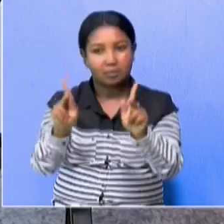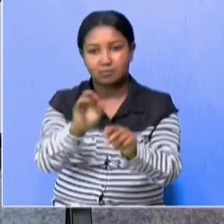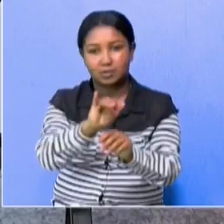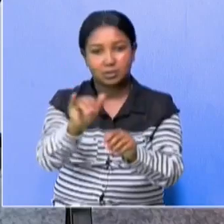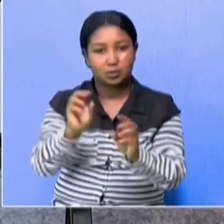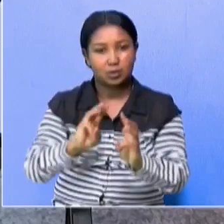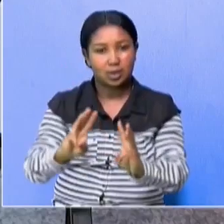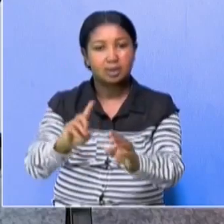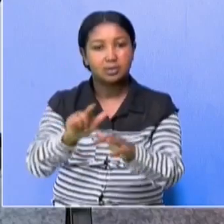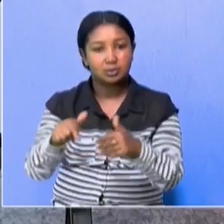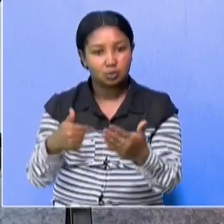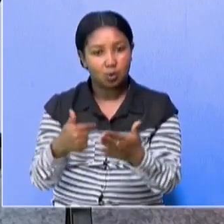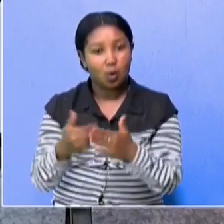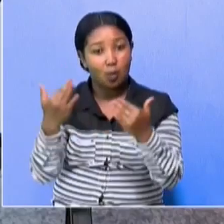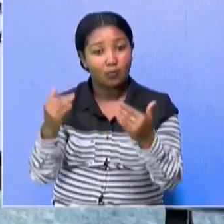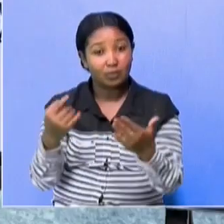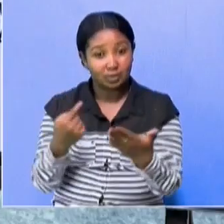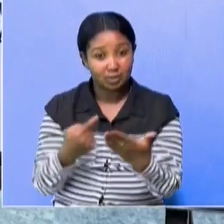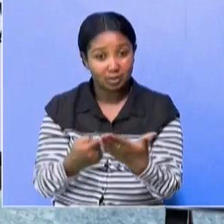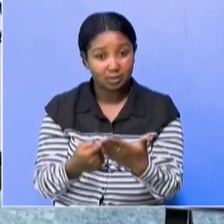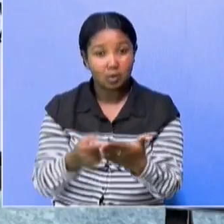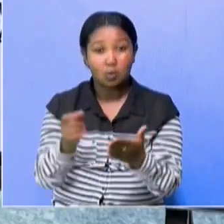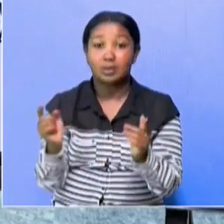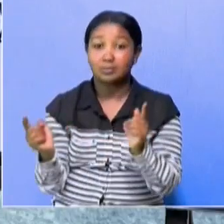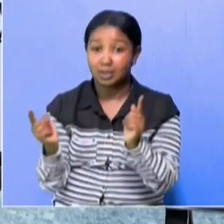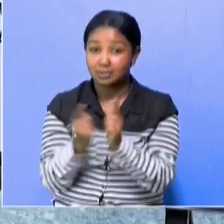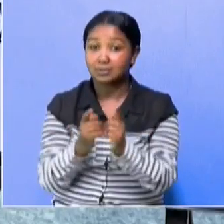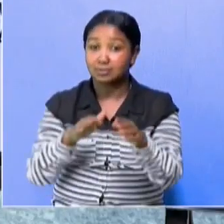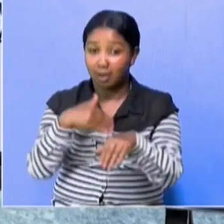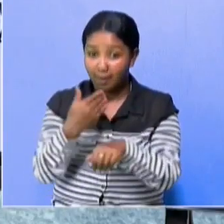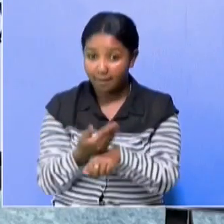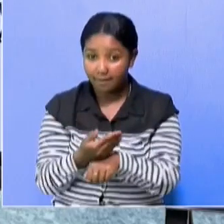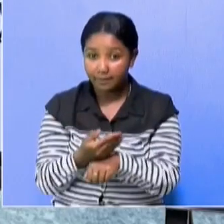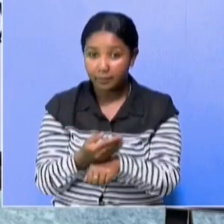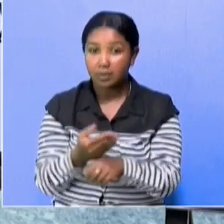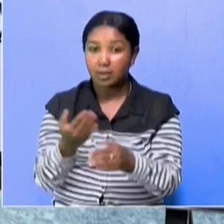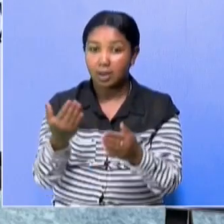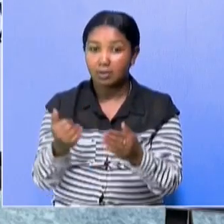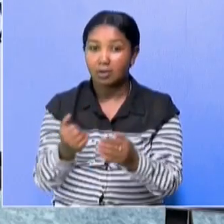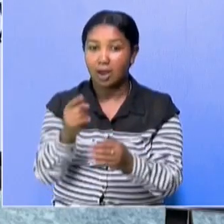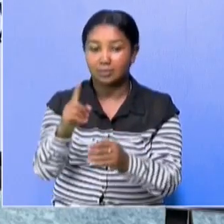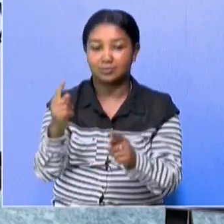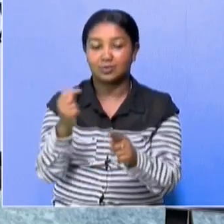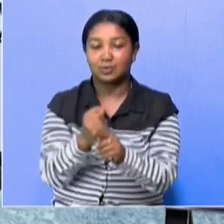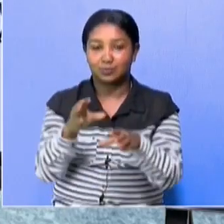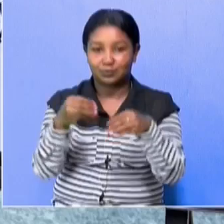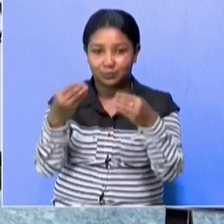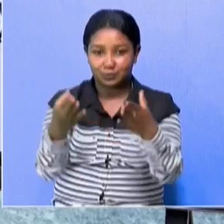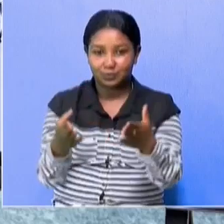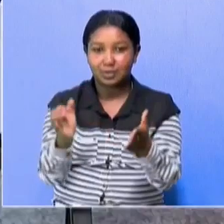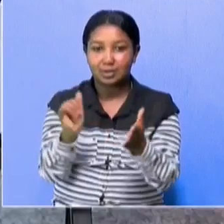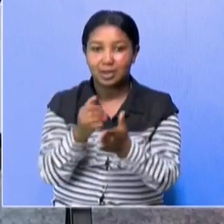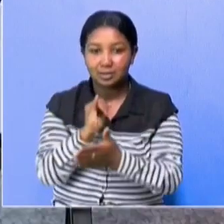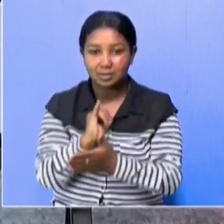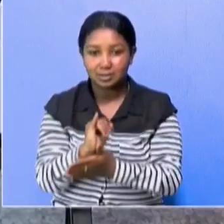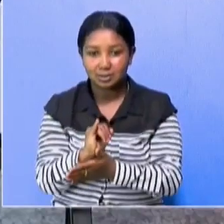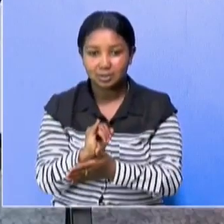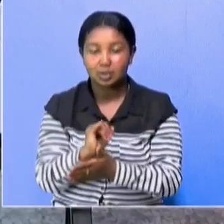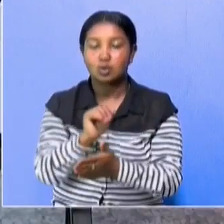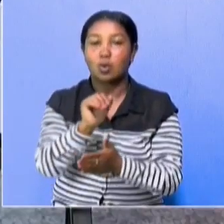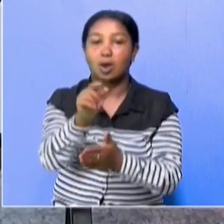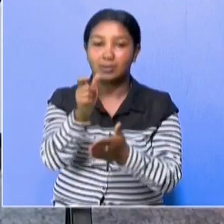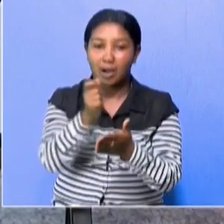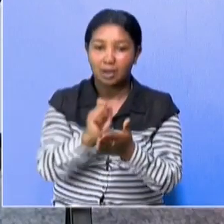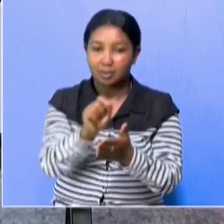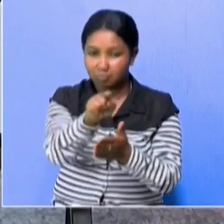way. So hopefully that's when we meet next time. Yes, I'm going to give you one activity. That is, you are going to write